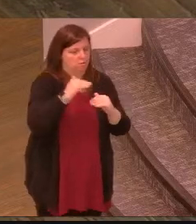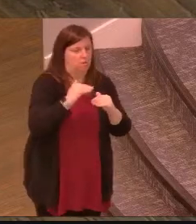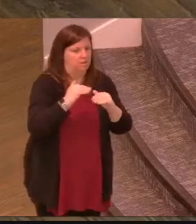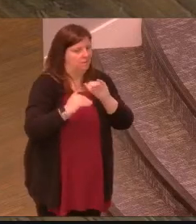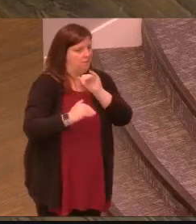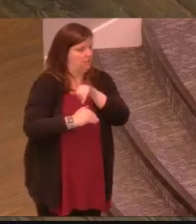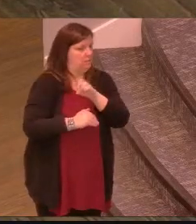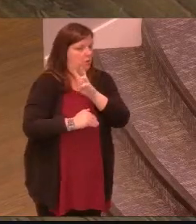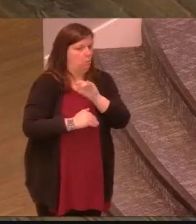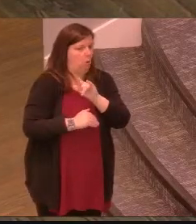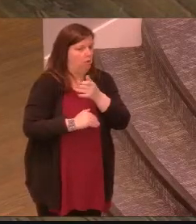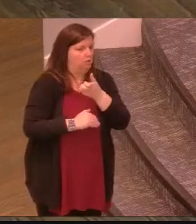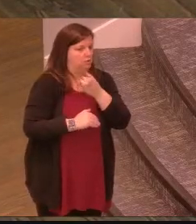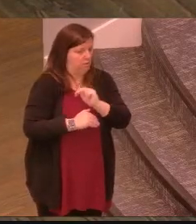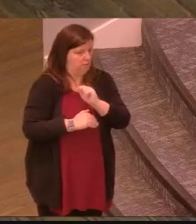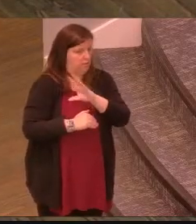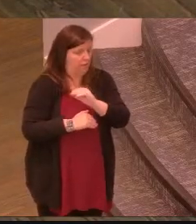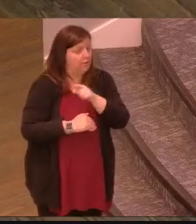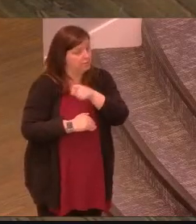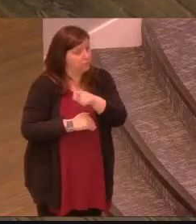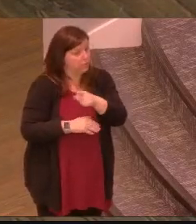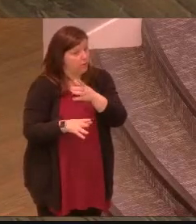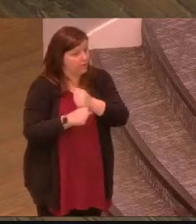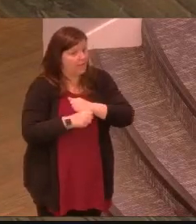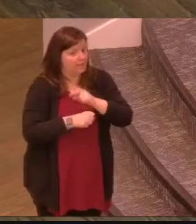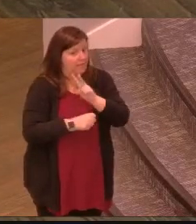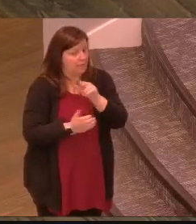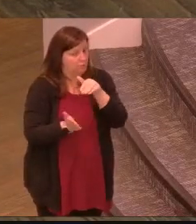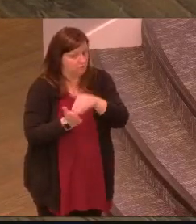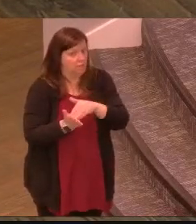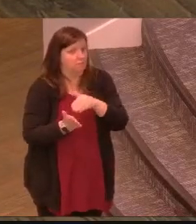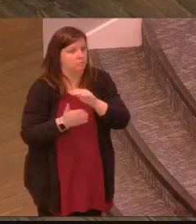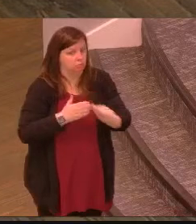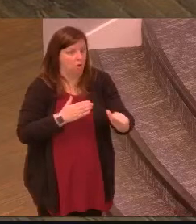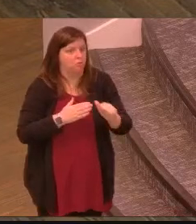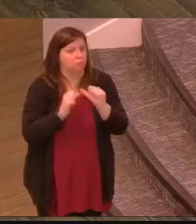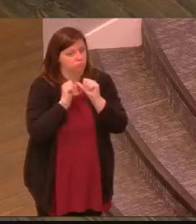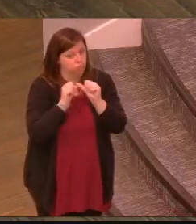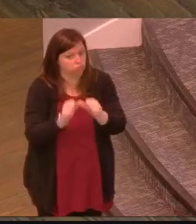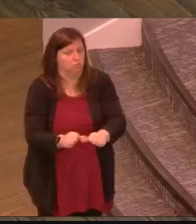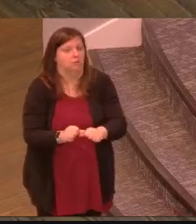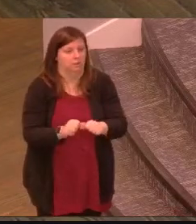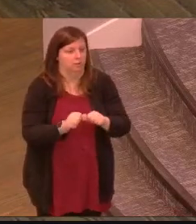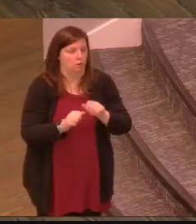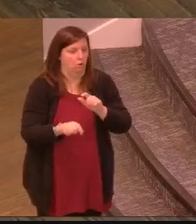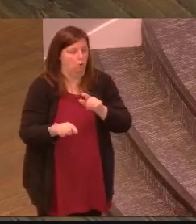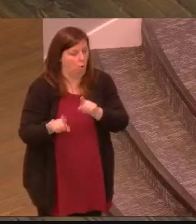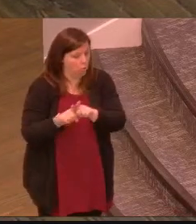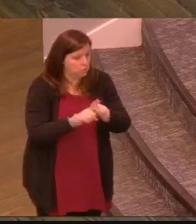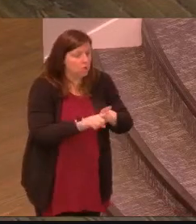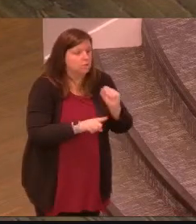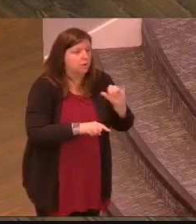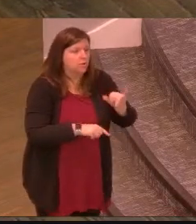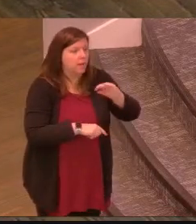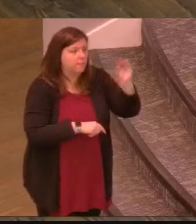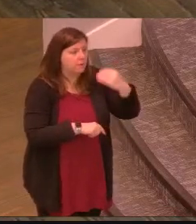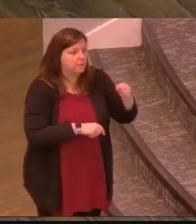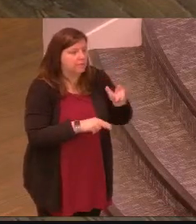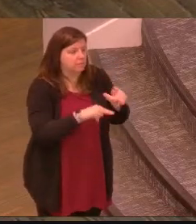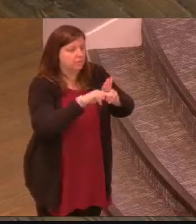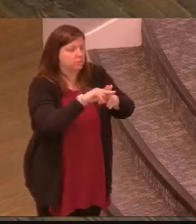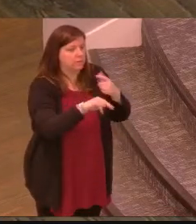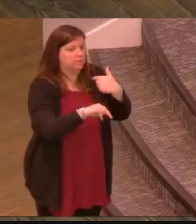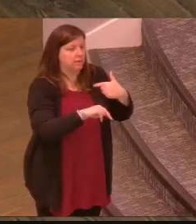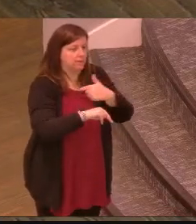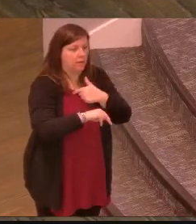get the $2,000 permanently as well, right? So that percentage increase that we look to provide on our